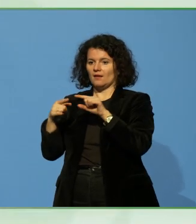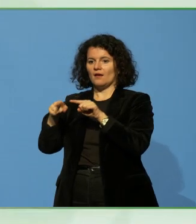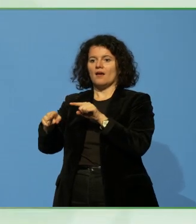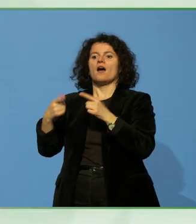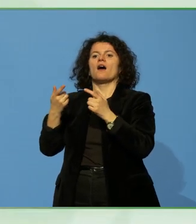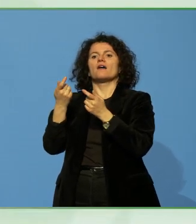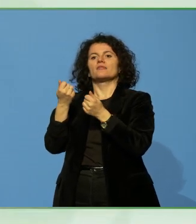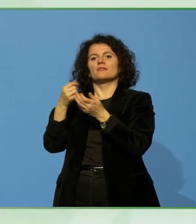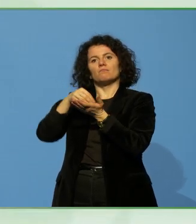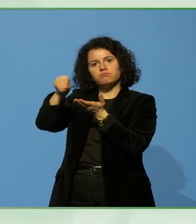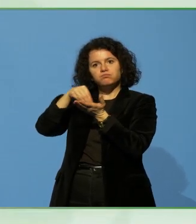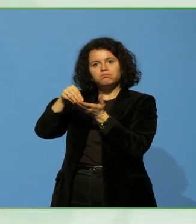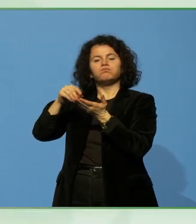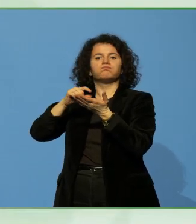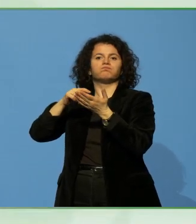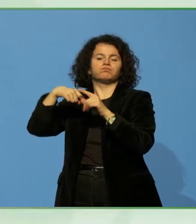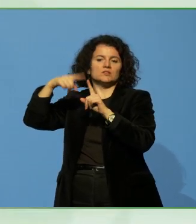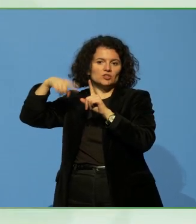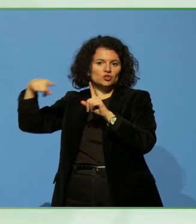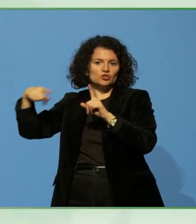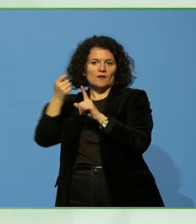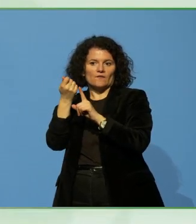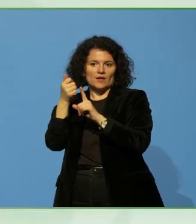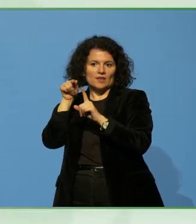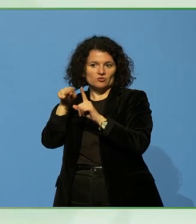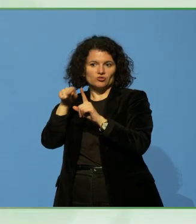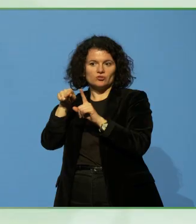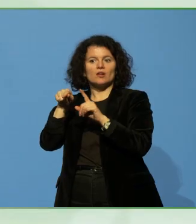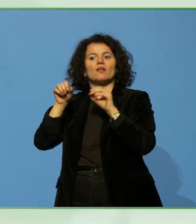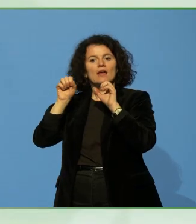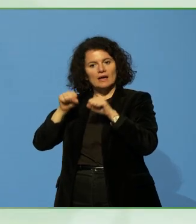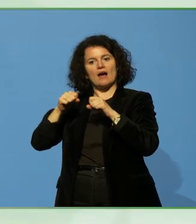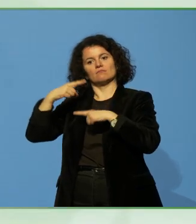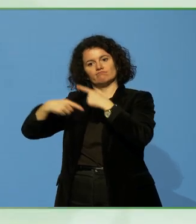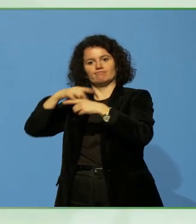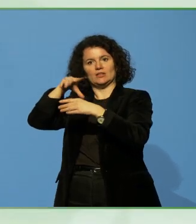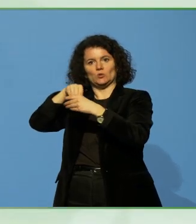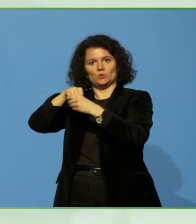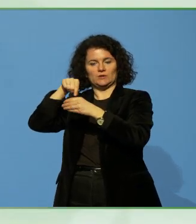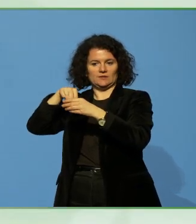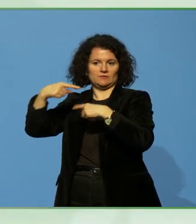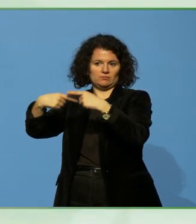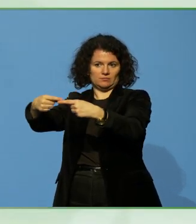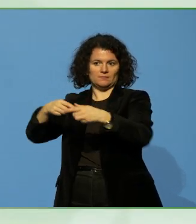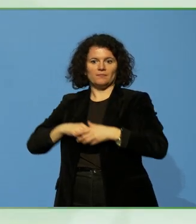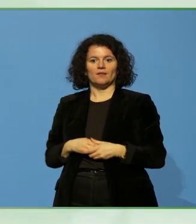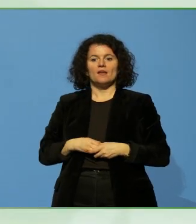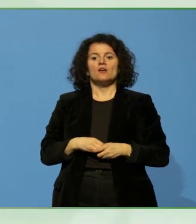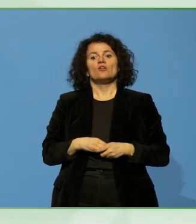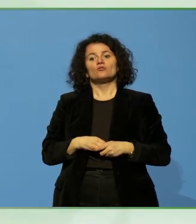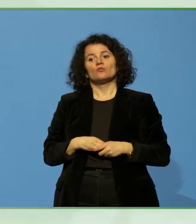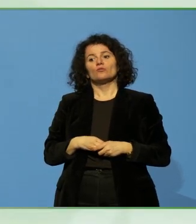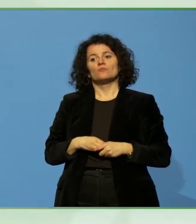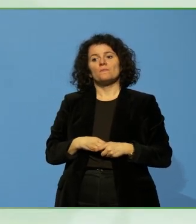that each member states have the obligation to offer this assisted support, that